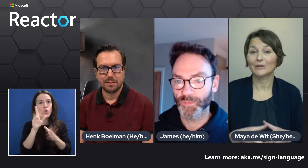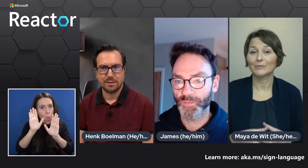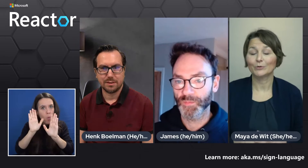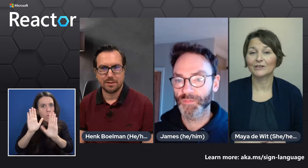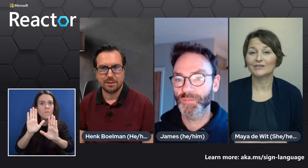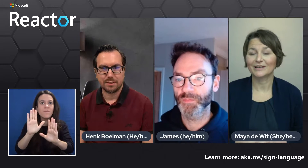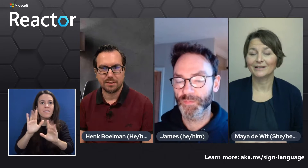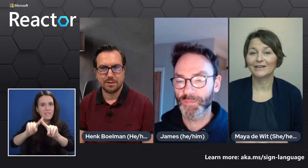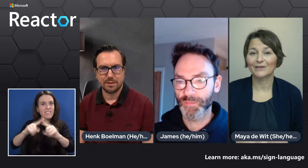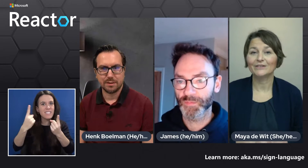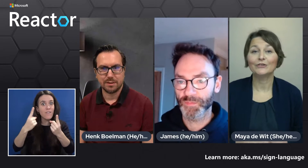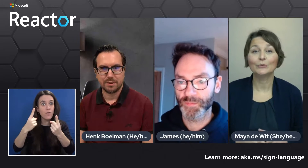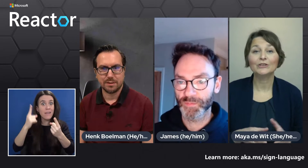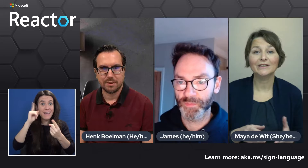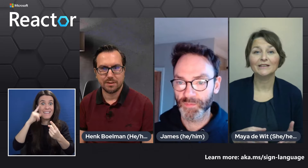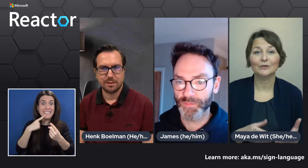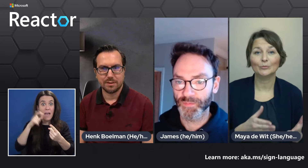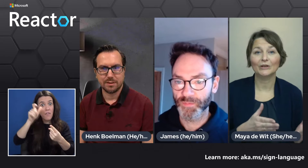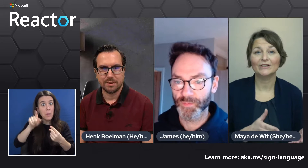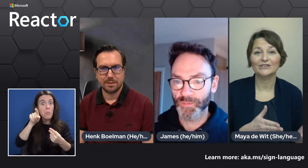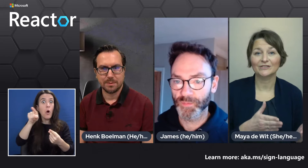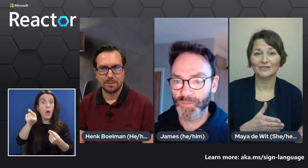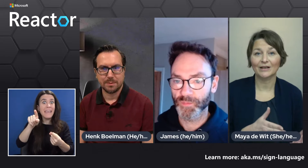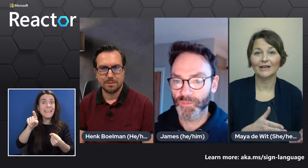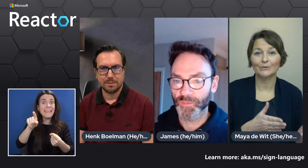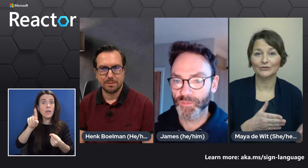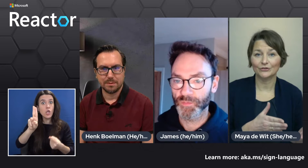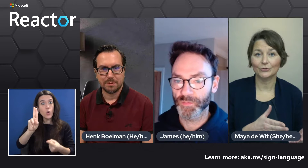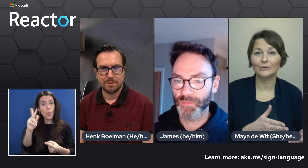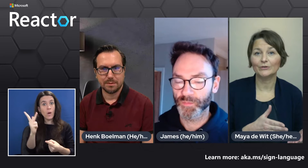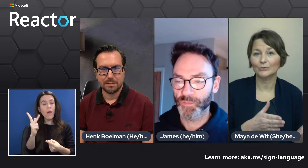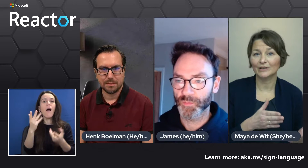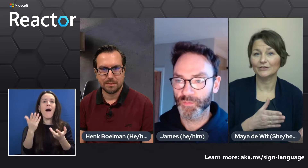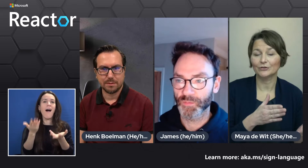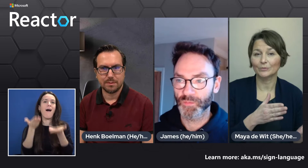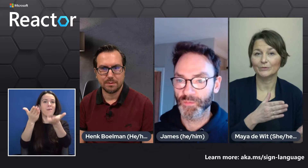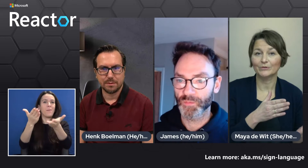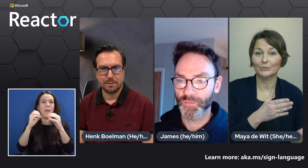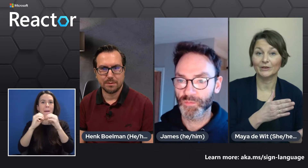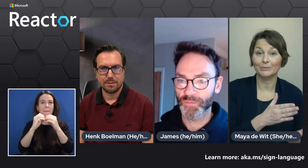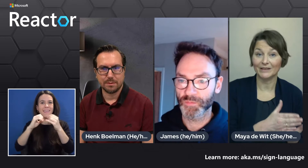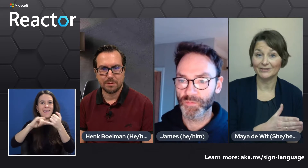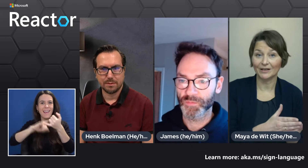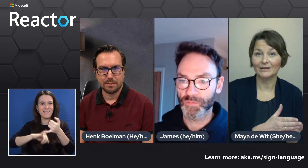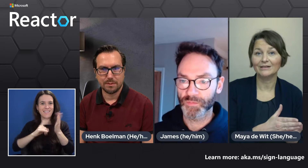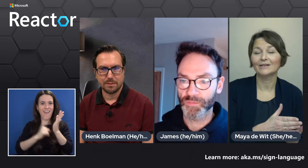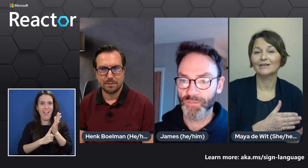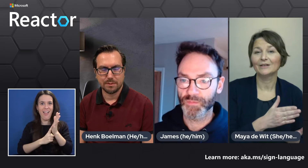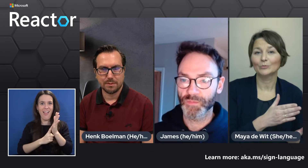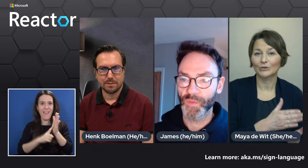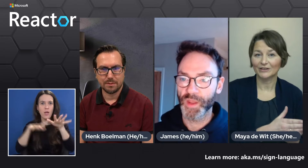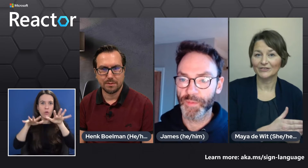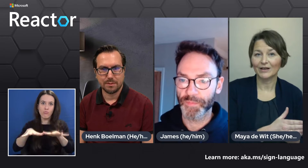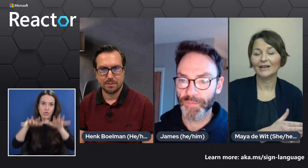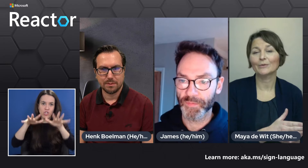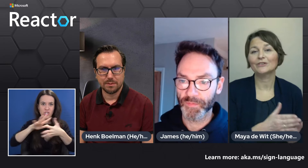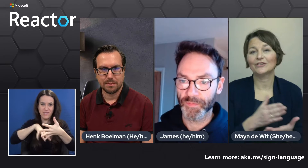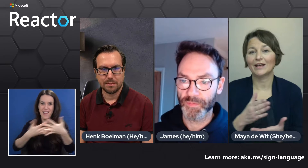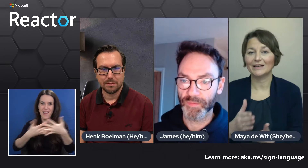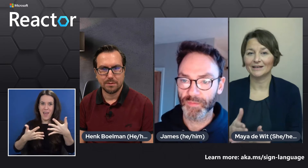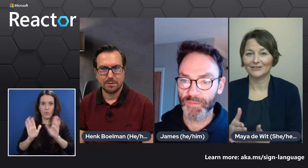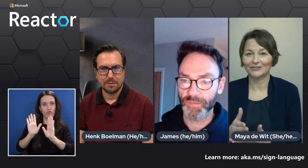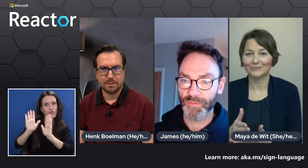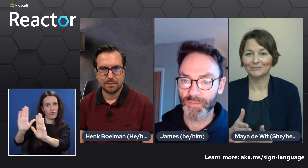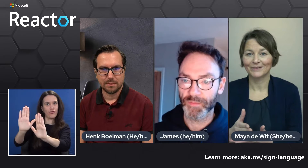deaf people who are attending the event, you would need a British Sign Language interpreter who can interpret between BSL, British Sign Language,